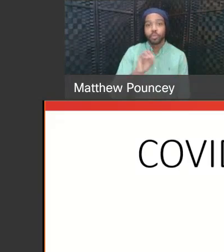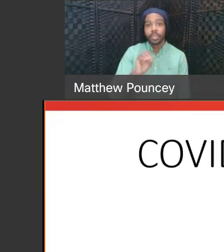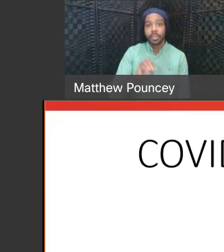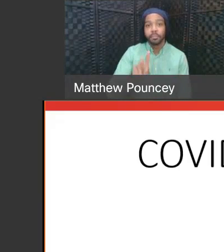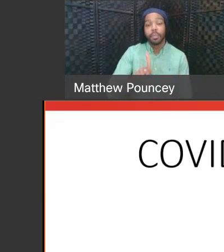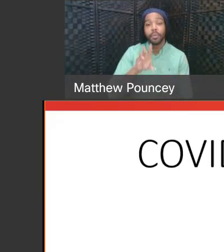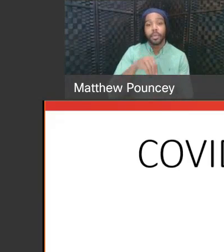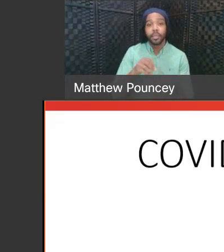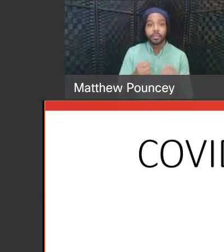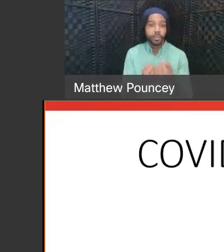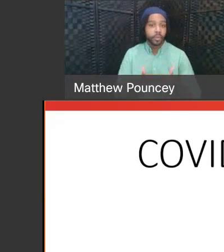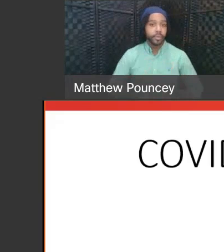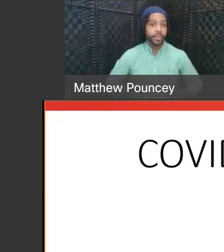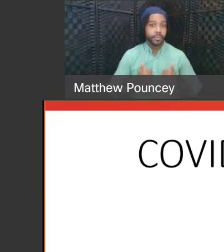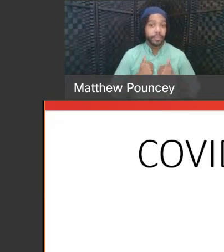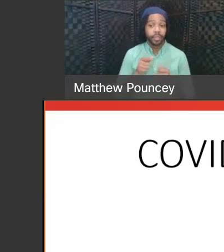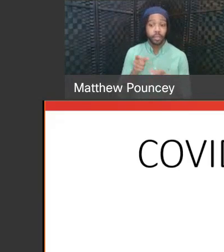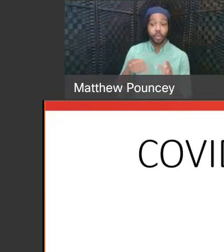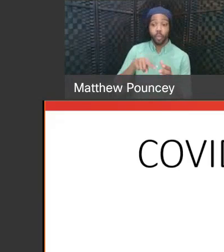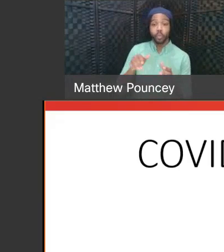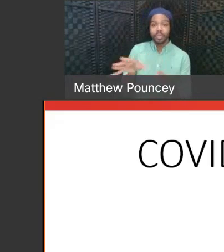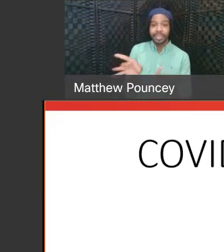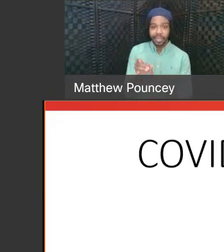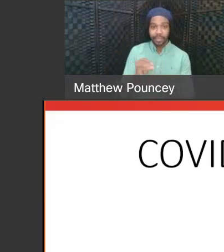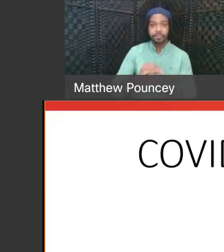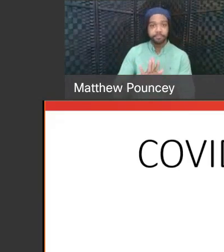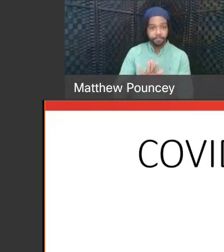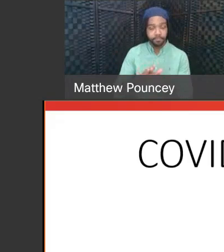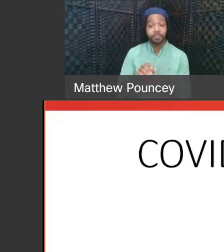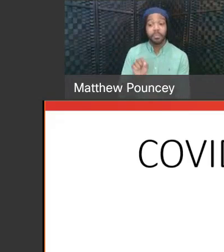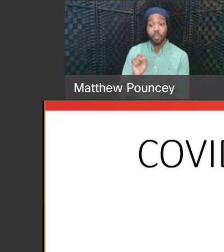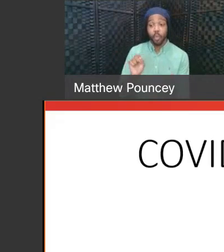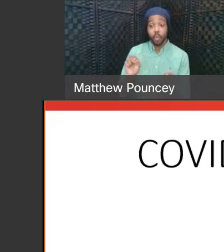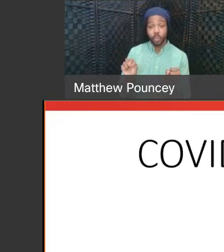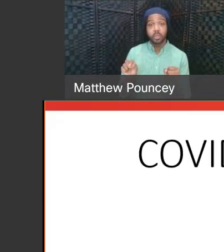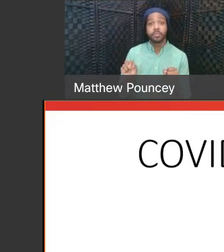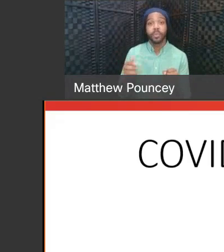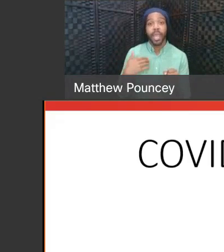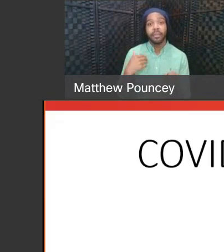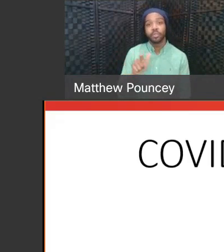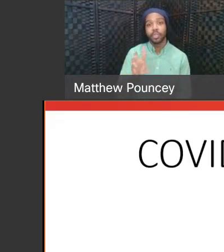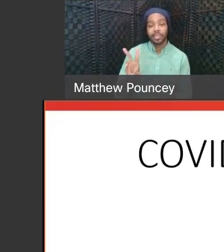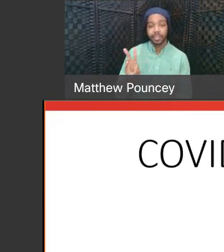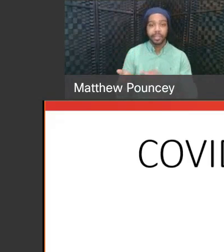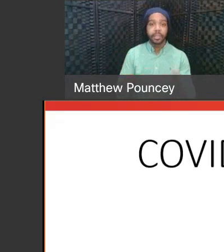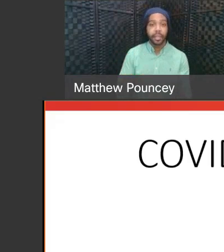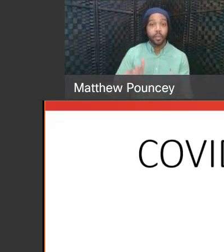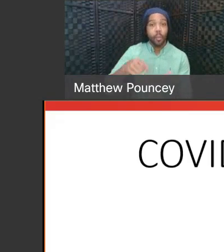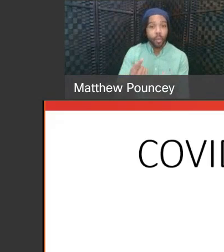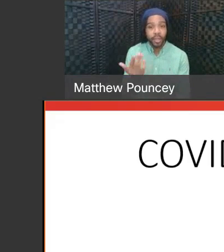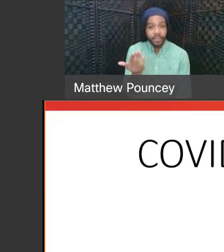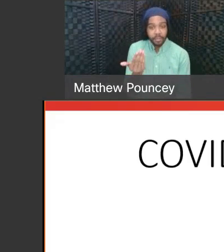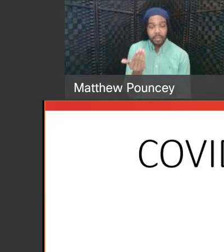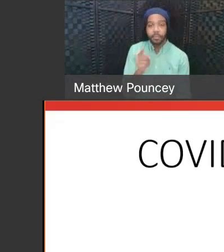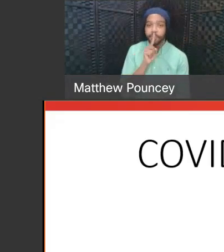supported living who have contracted COVID. Of those, there have been 26 deaths, but only 15 of those are